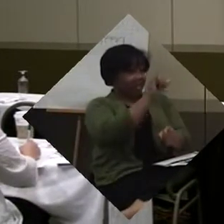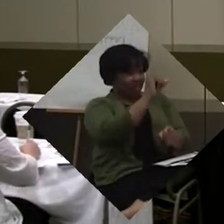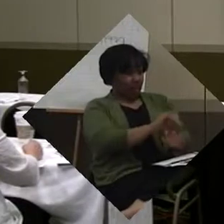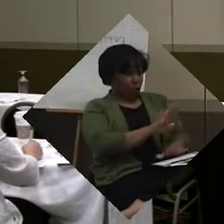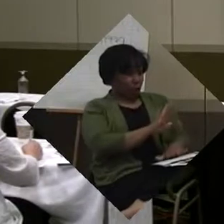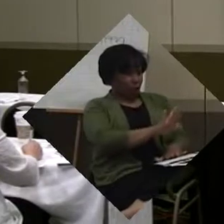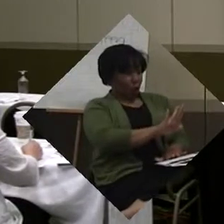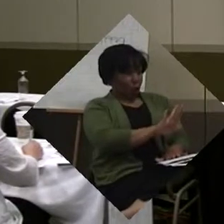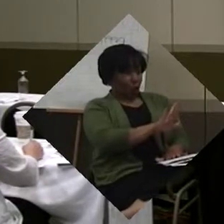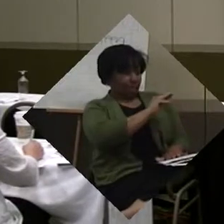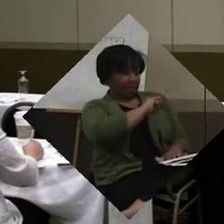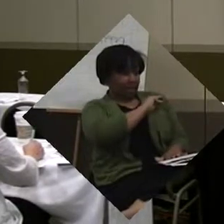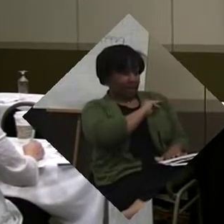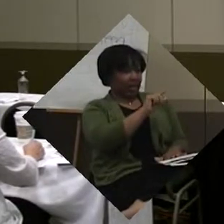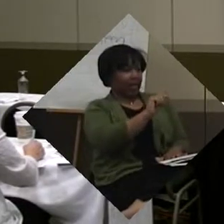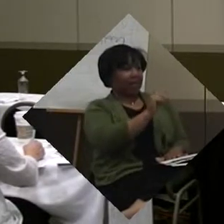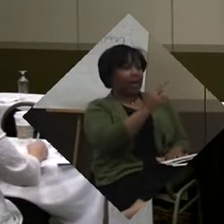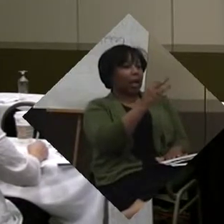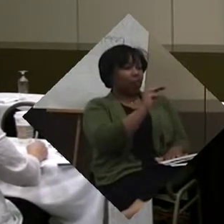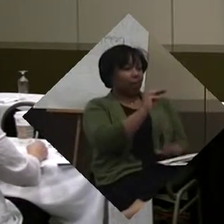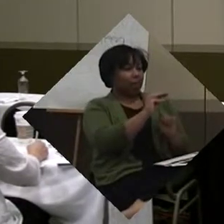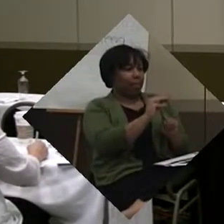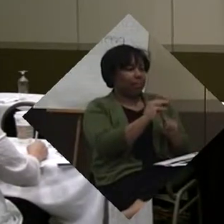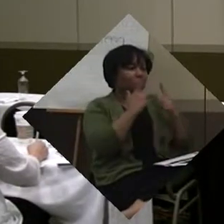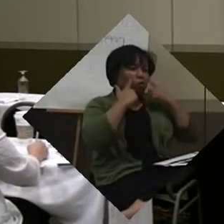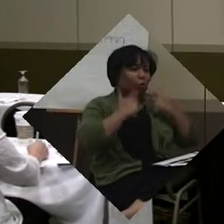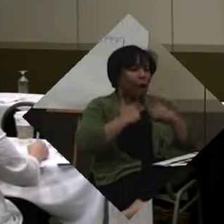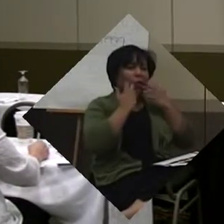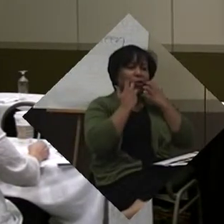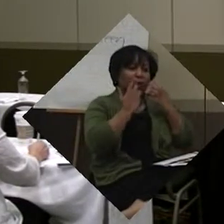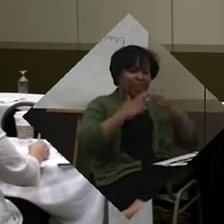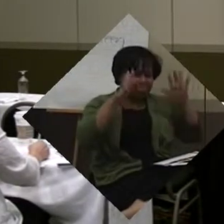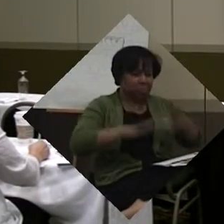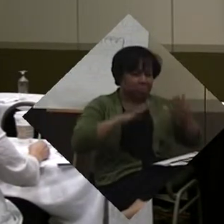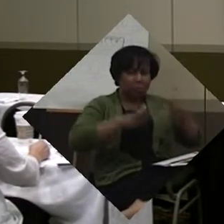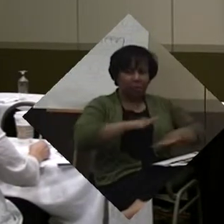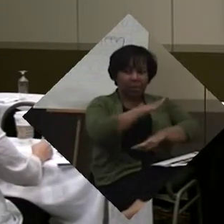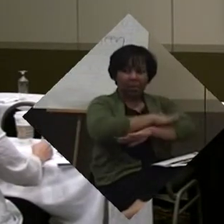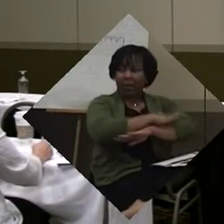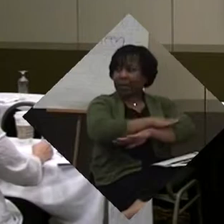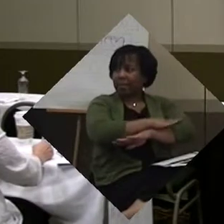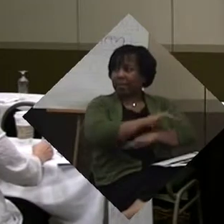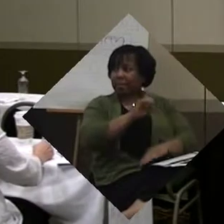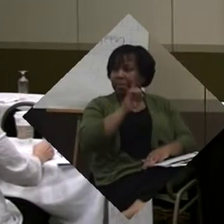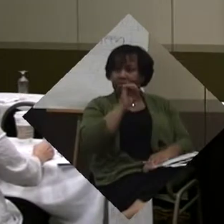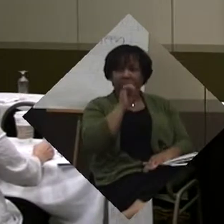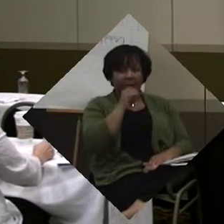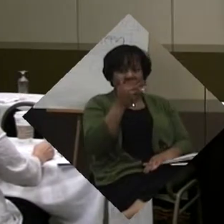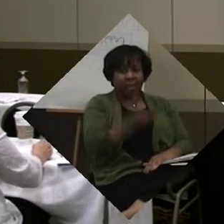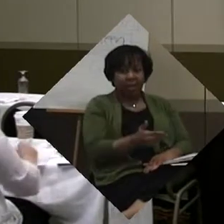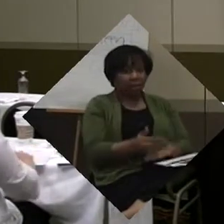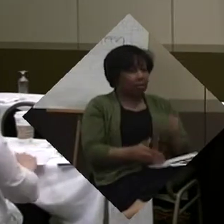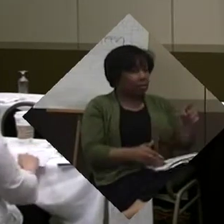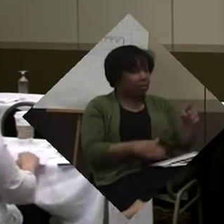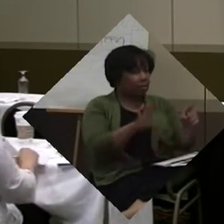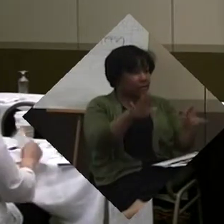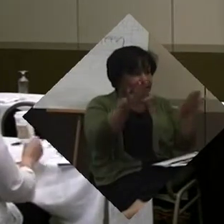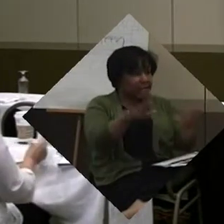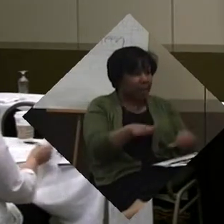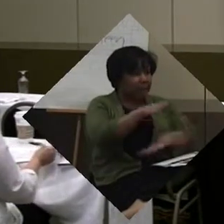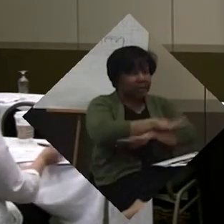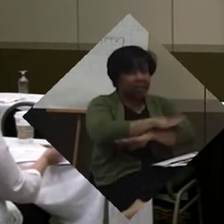looks like for Maddie's. Crying, screaming, slapping the desk. That's not in there. Oh, so slapping the desk is not in